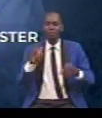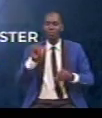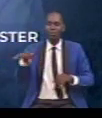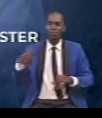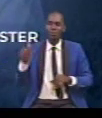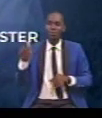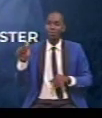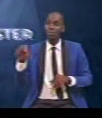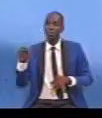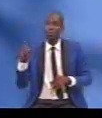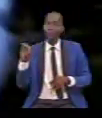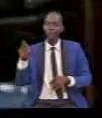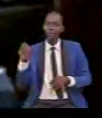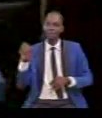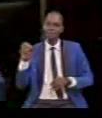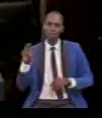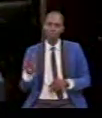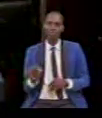from Colorado, USA.